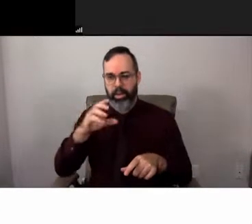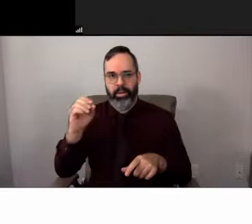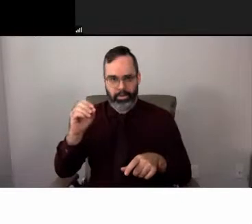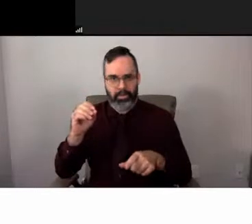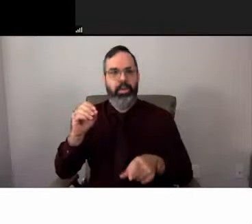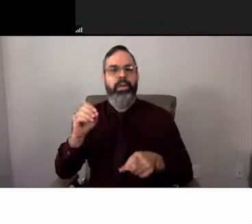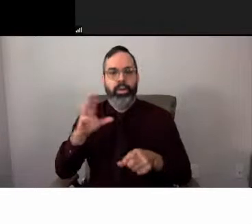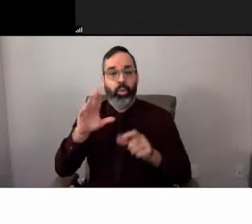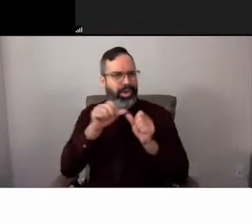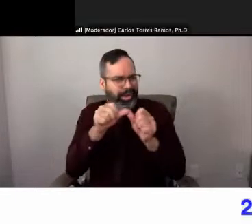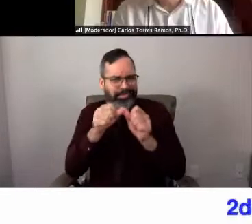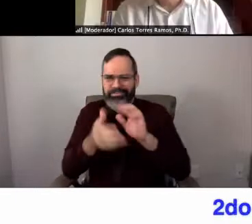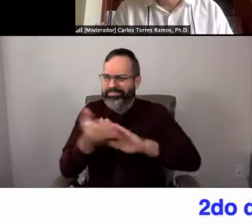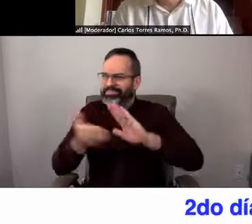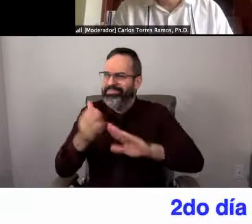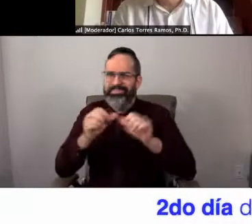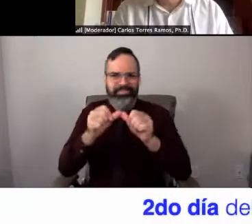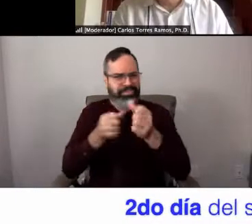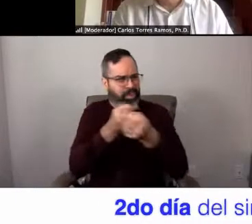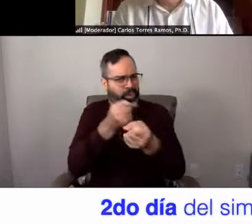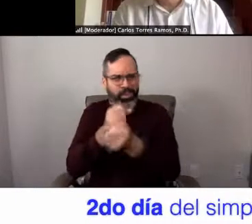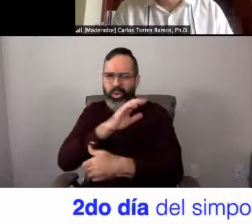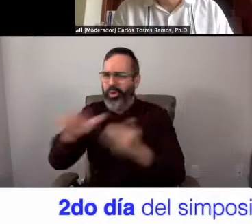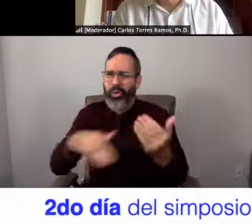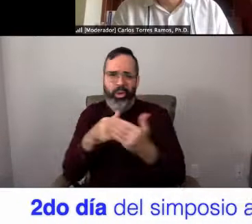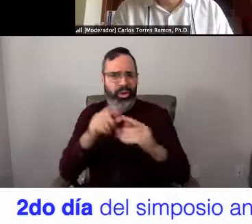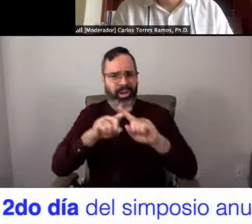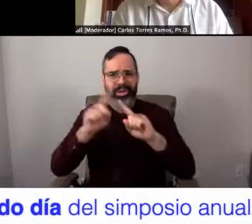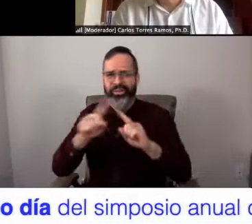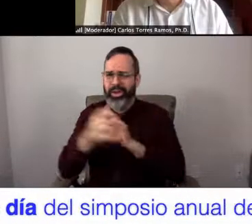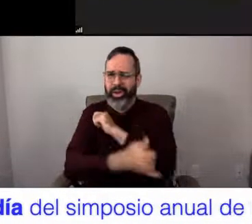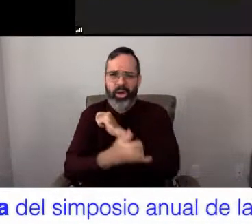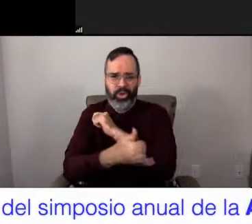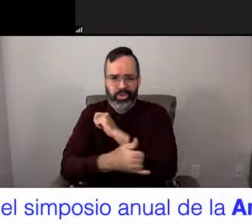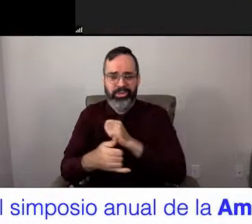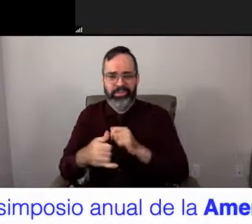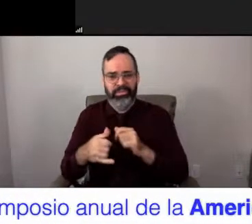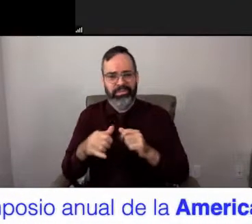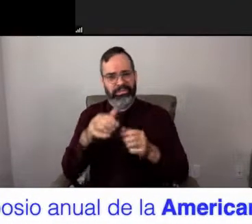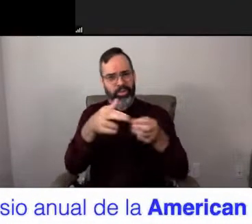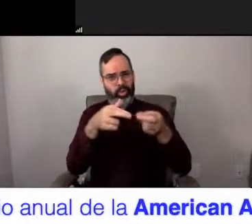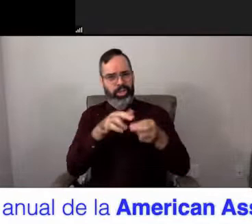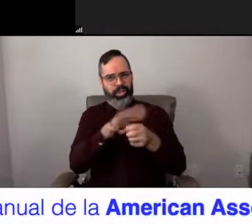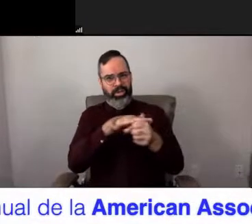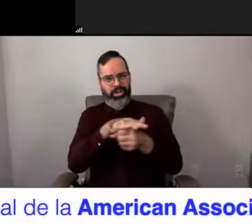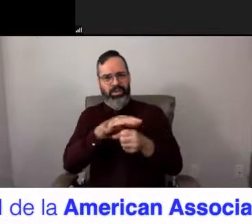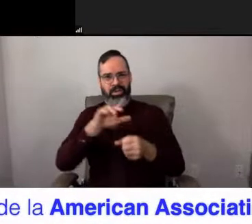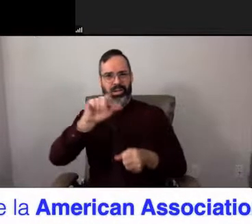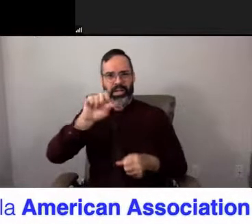to function in support of all of the countries in the region of the Americas. Over.